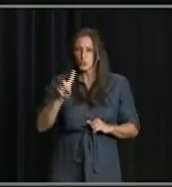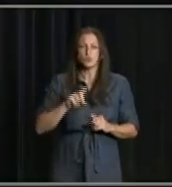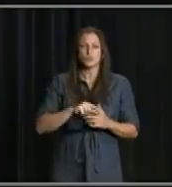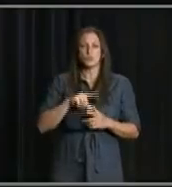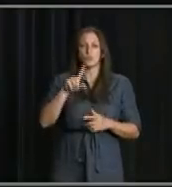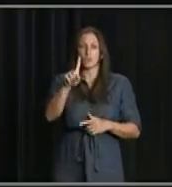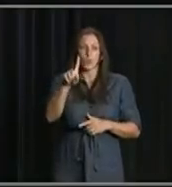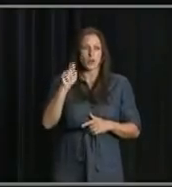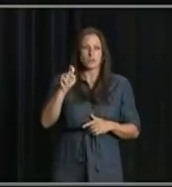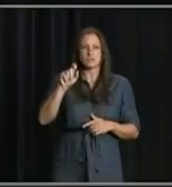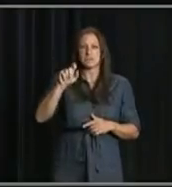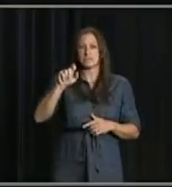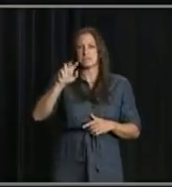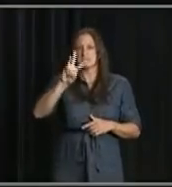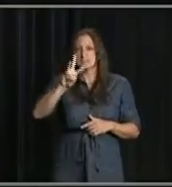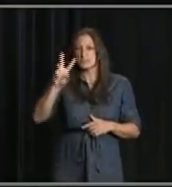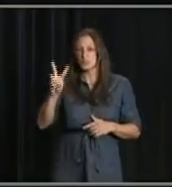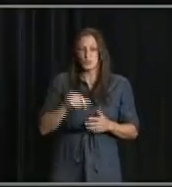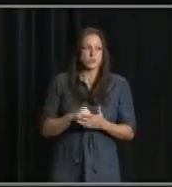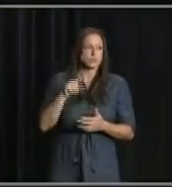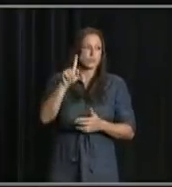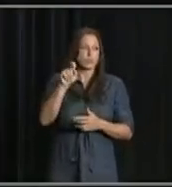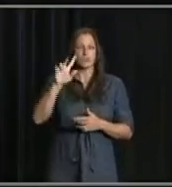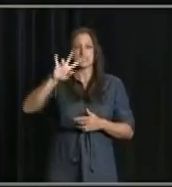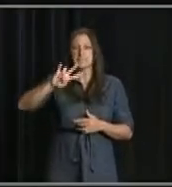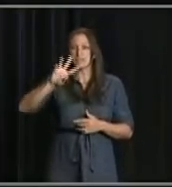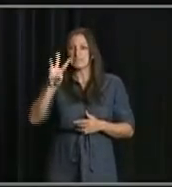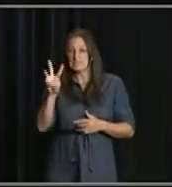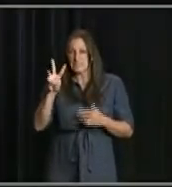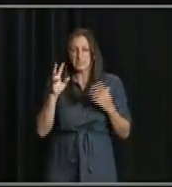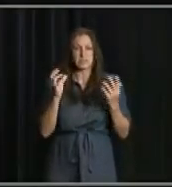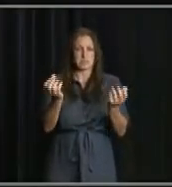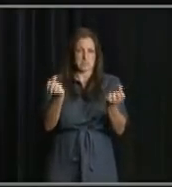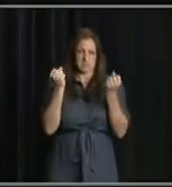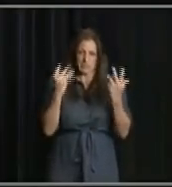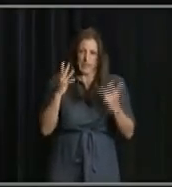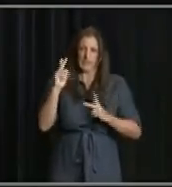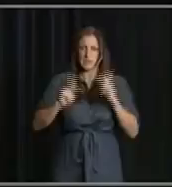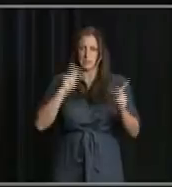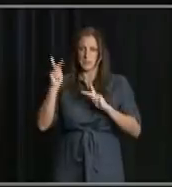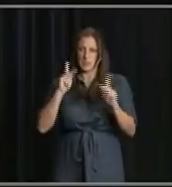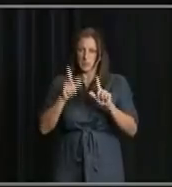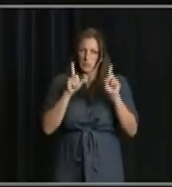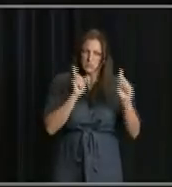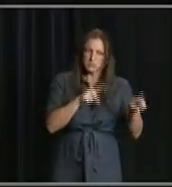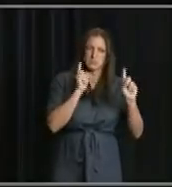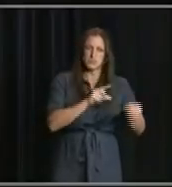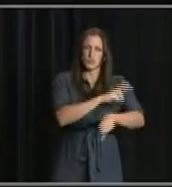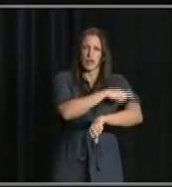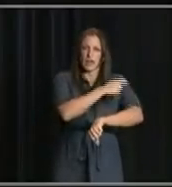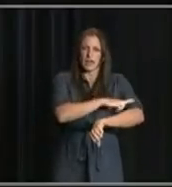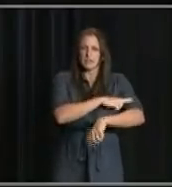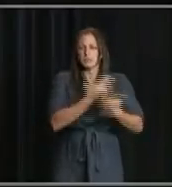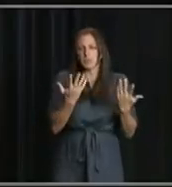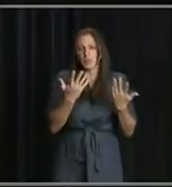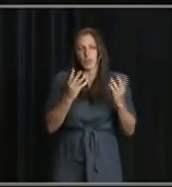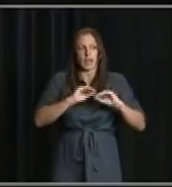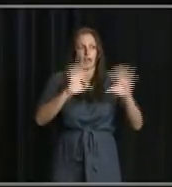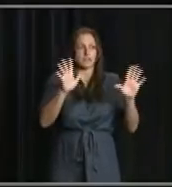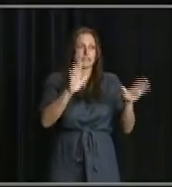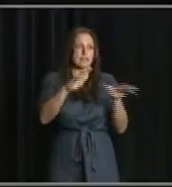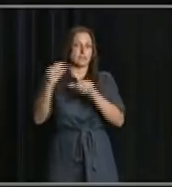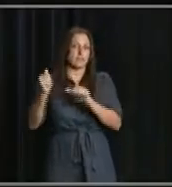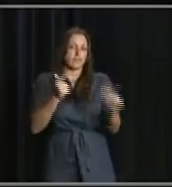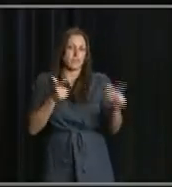to 176. So there, a lot of people are going in the hospital, but obviously moving out fairly quick. But